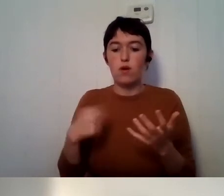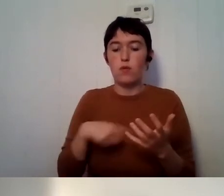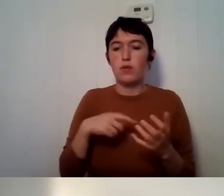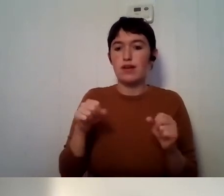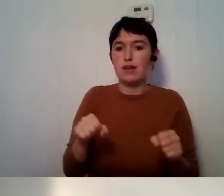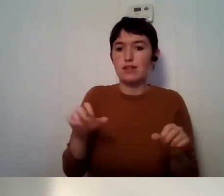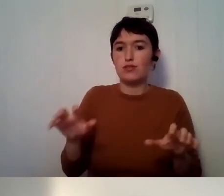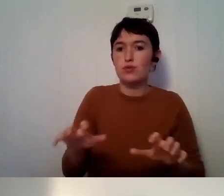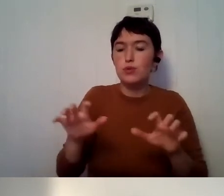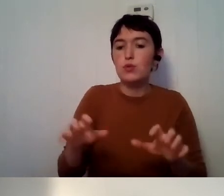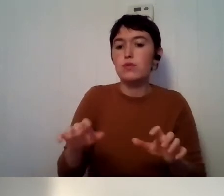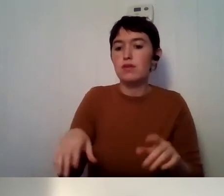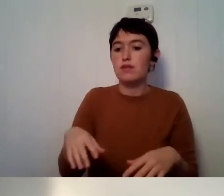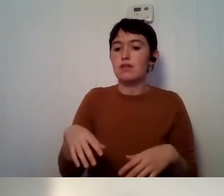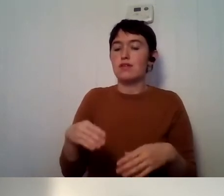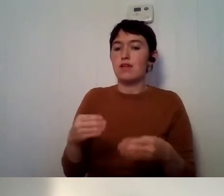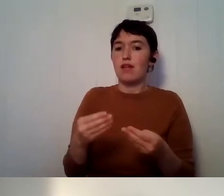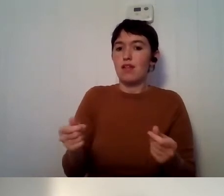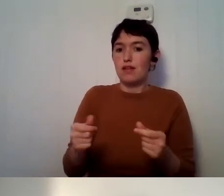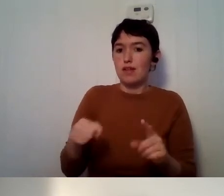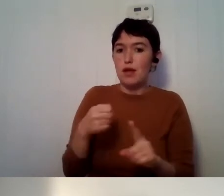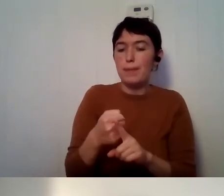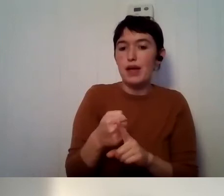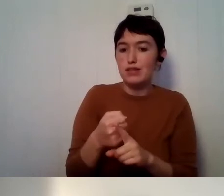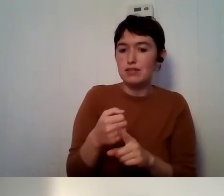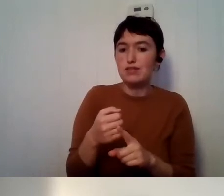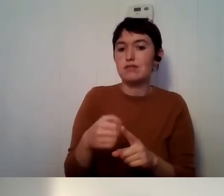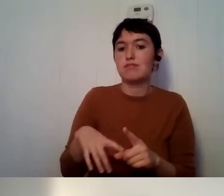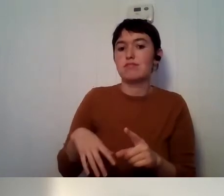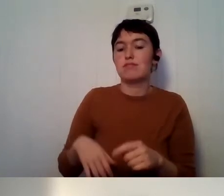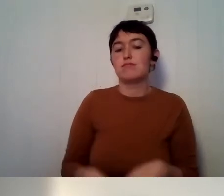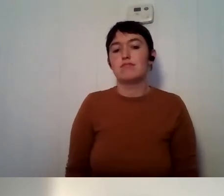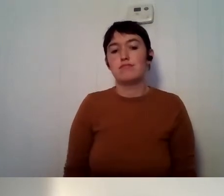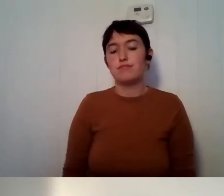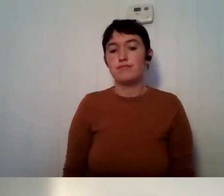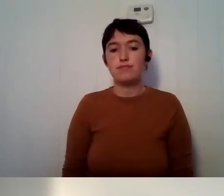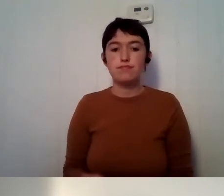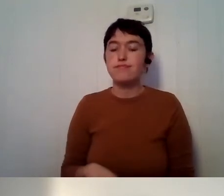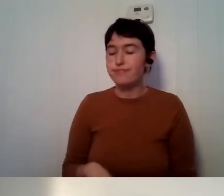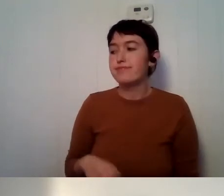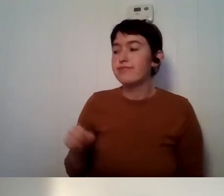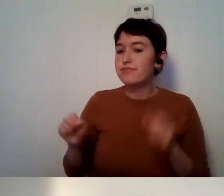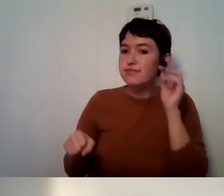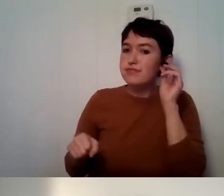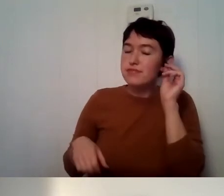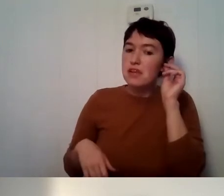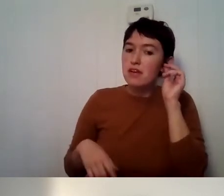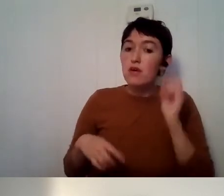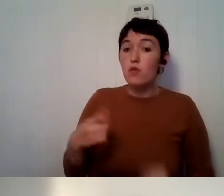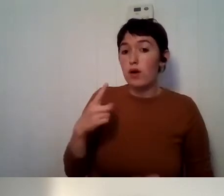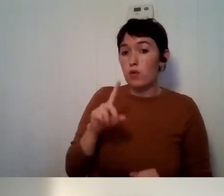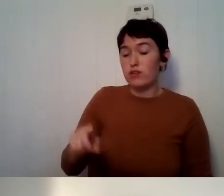impacts that rising seas will have on these coastal communities. For sure. So one question that a bunch of folks are having,